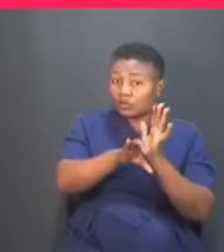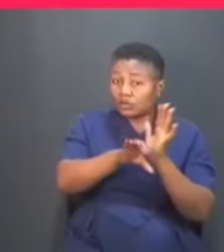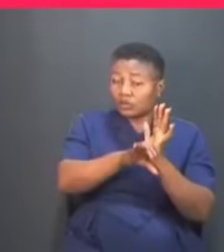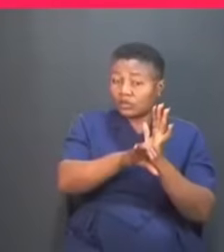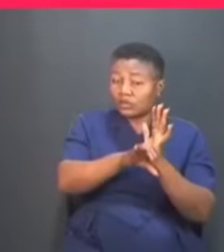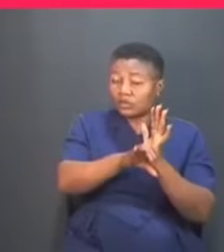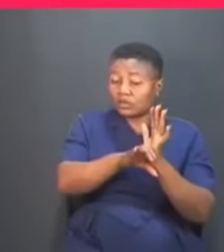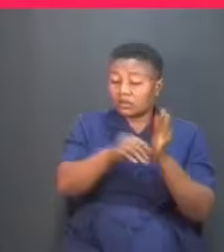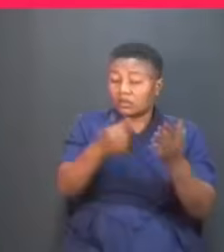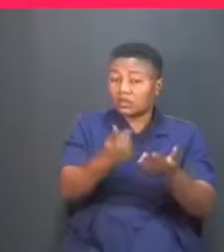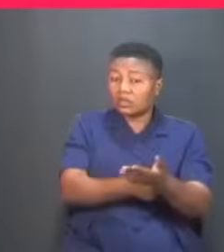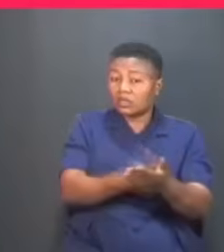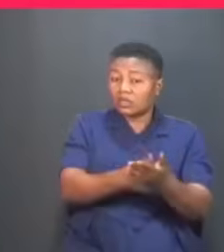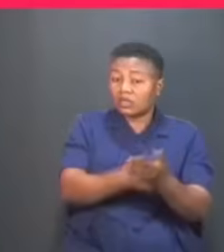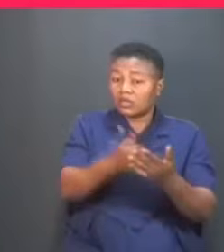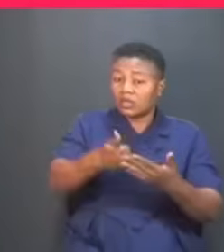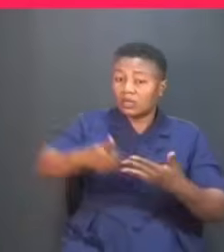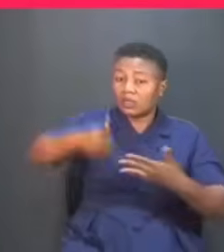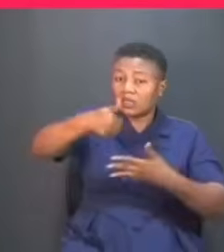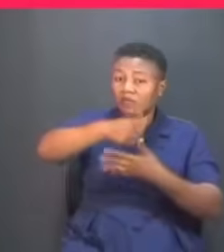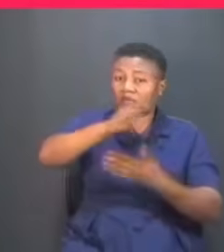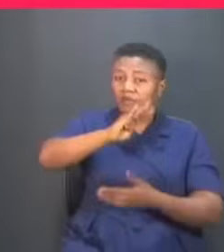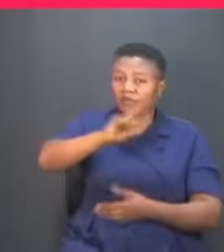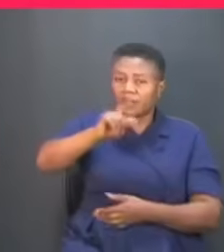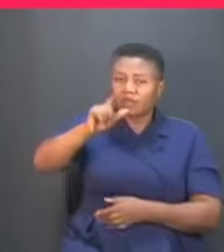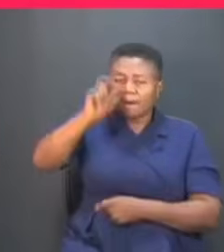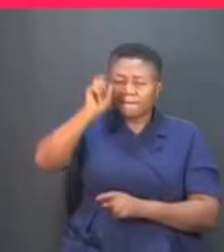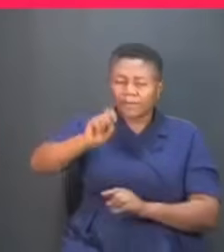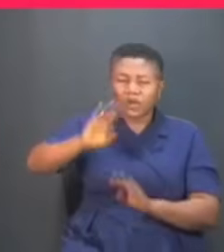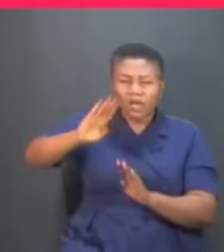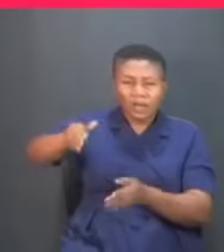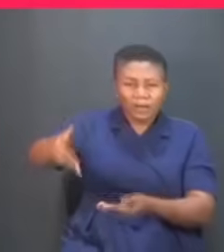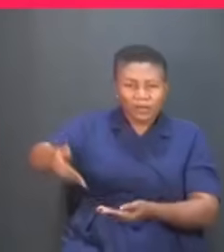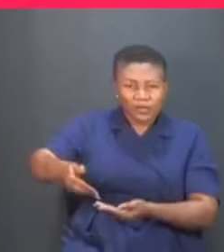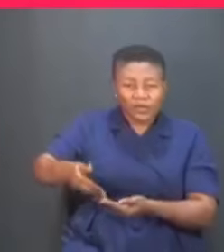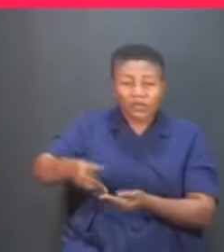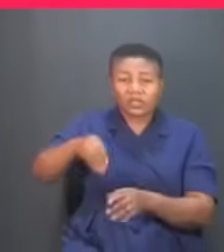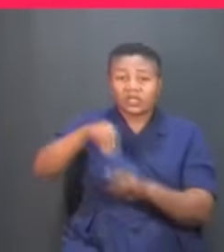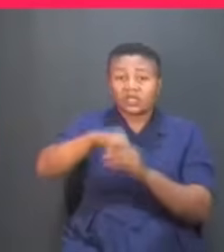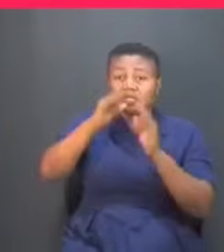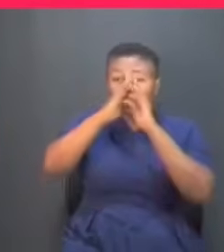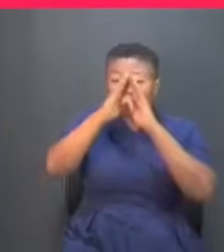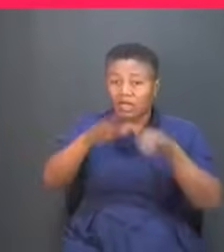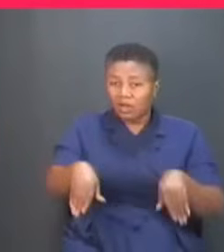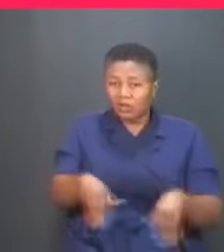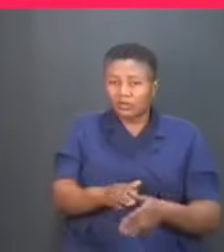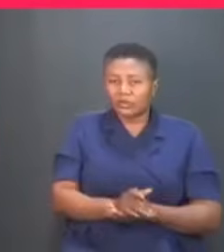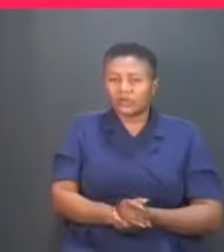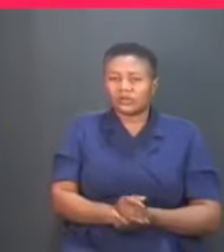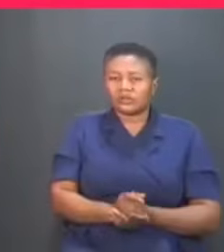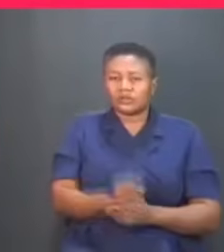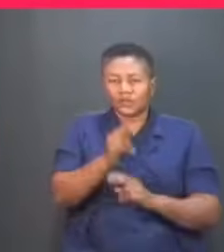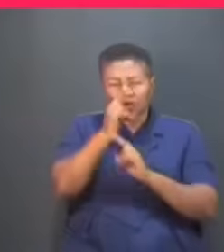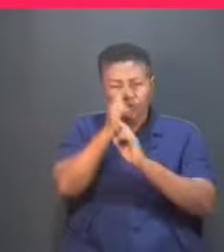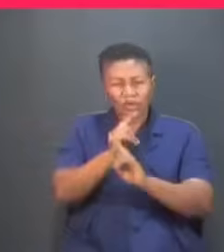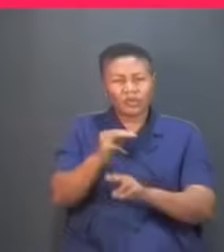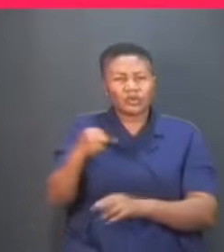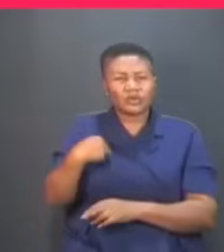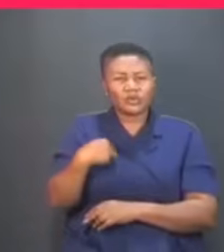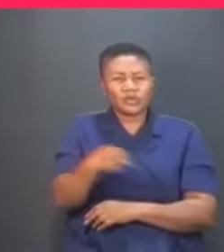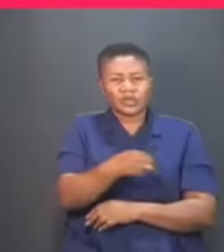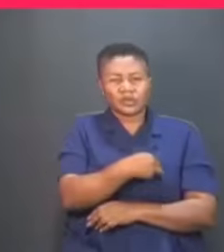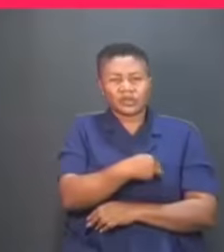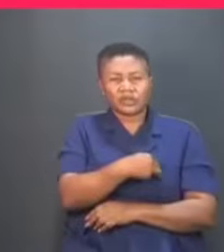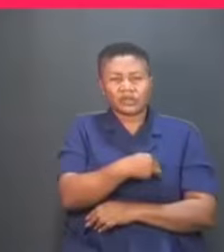Bill 2025 be introduced before the House. Honorable members, I